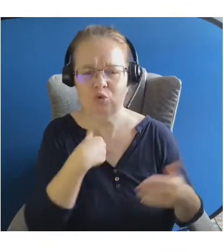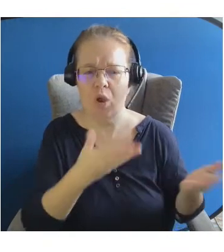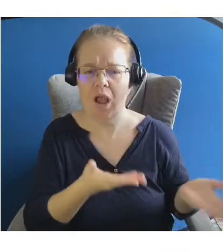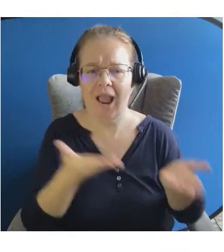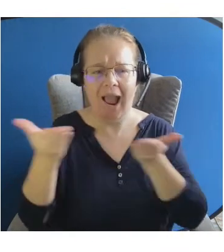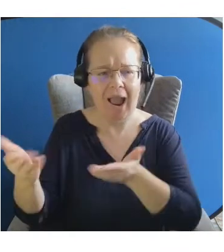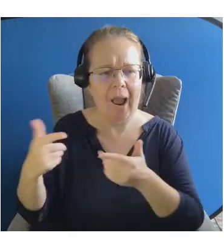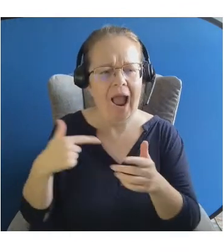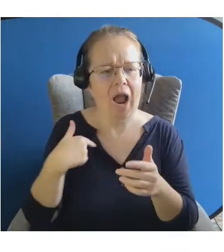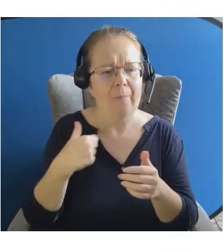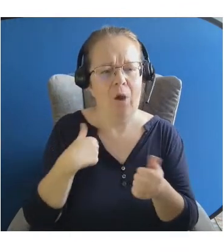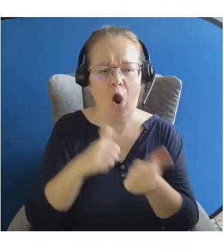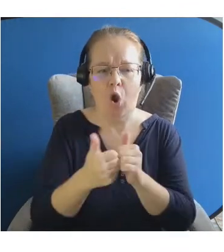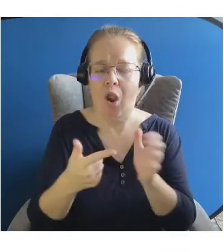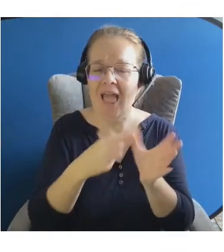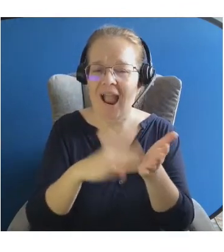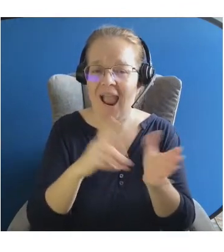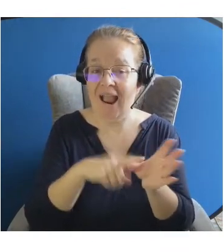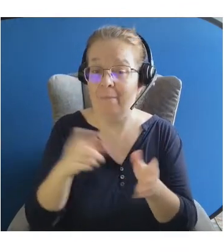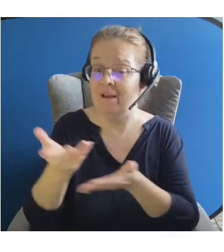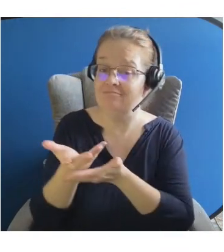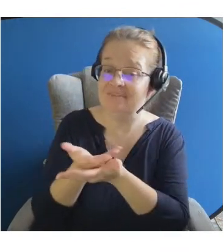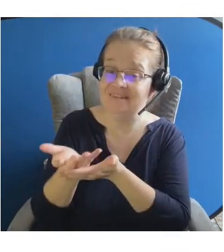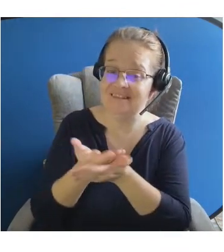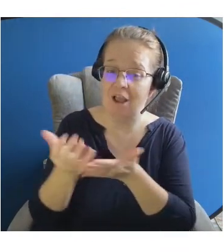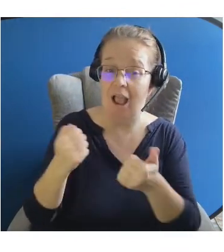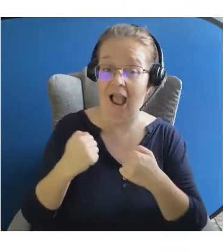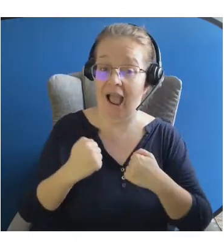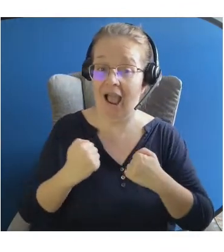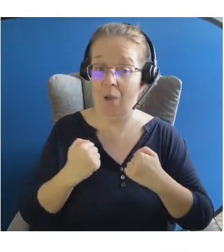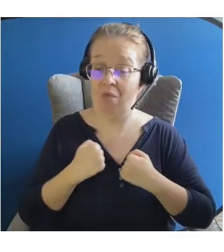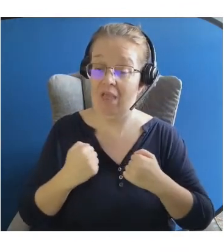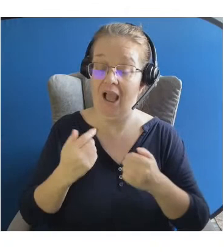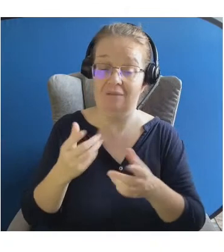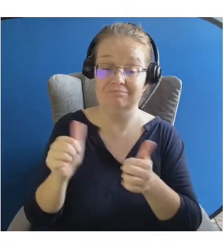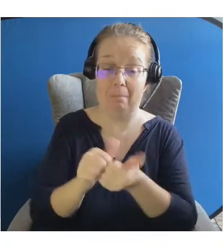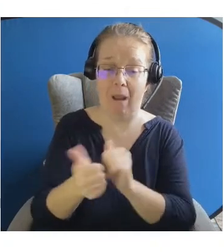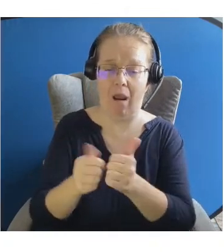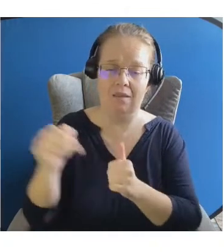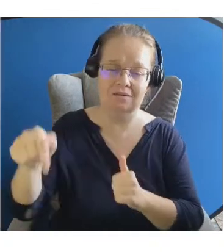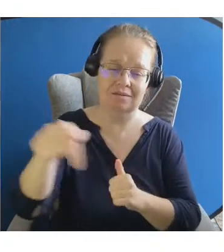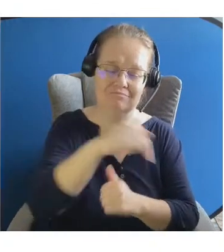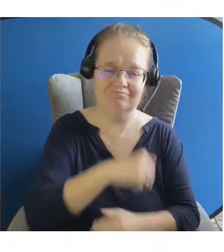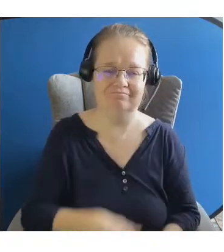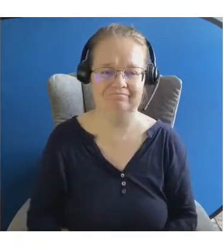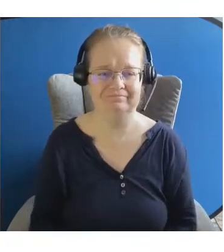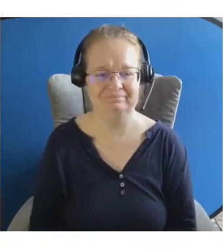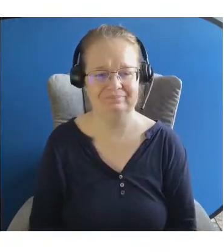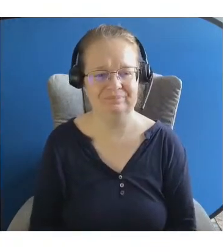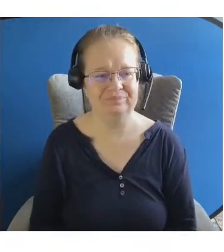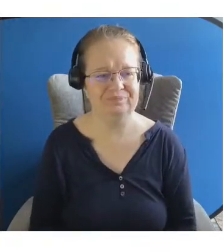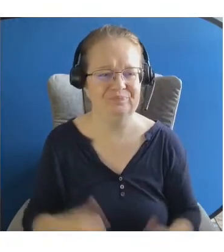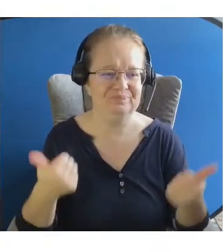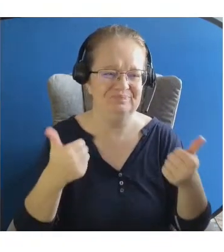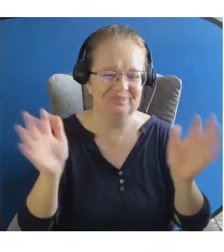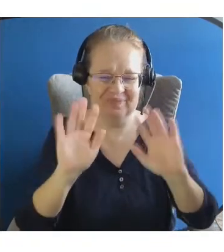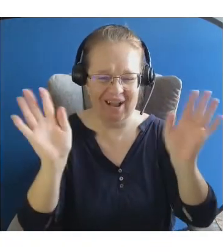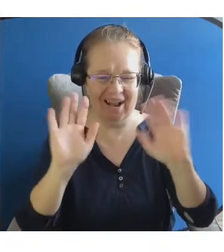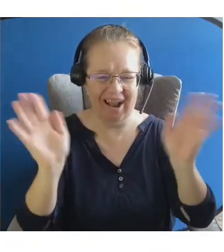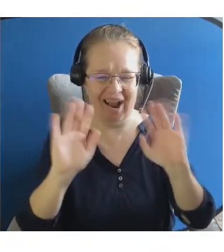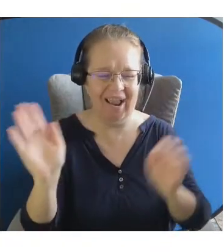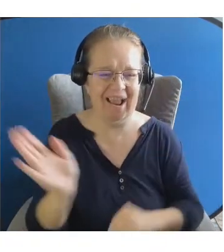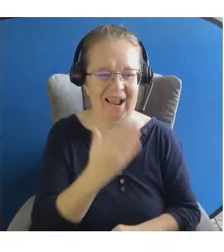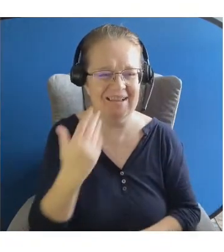colleague Amy, who's going to be in discussion with some of the partners we're involved in. So over to you, Amy. Hello, everyone.